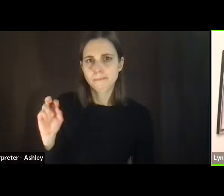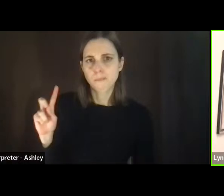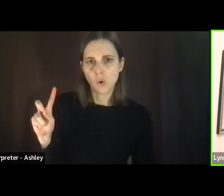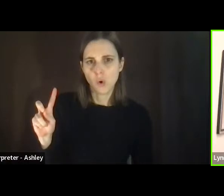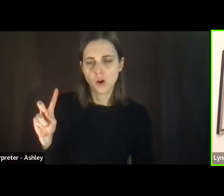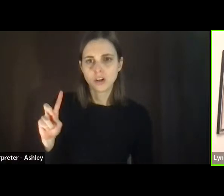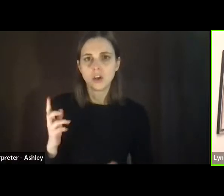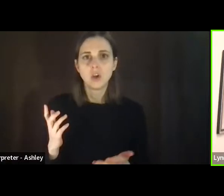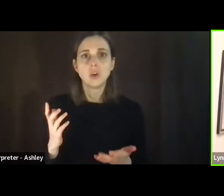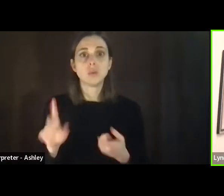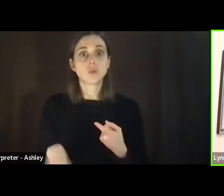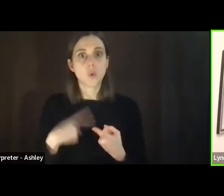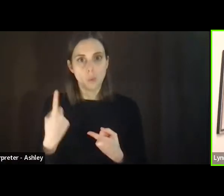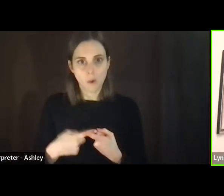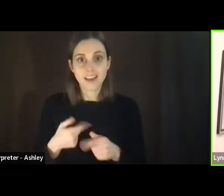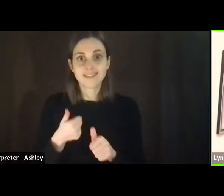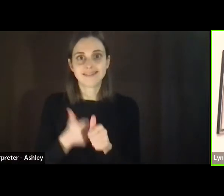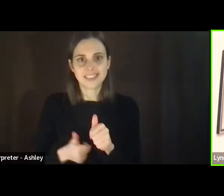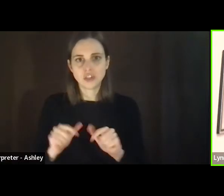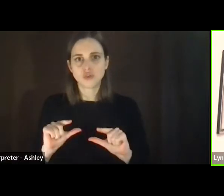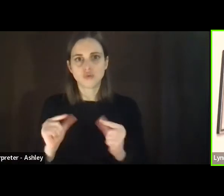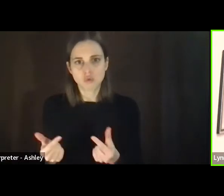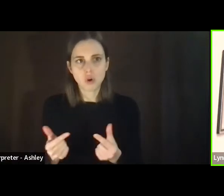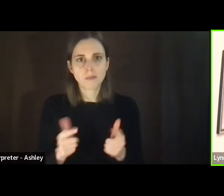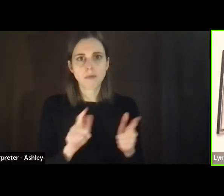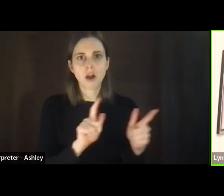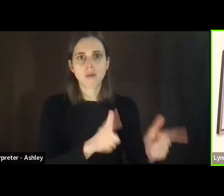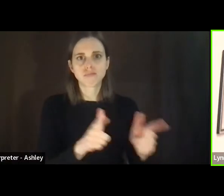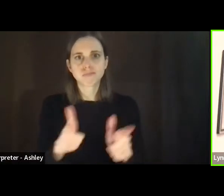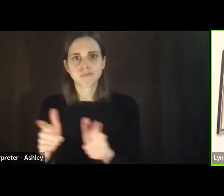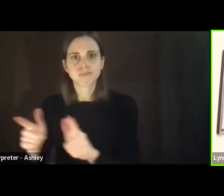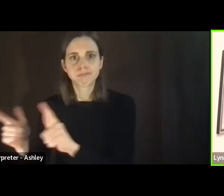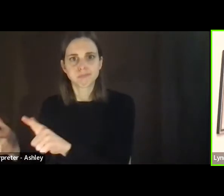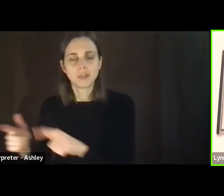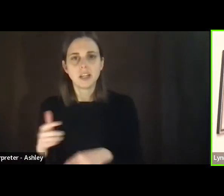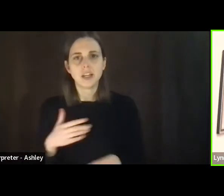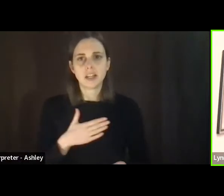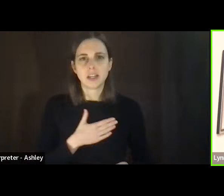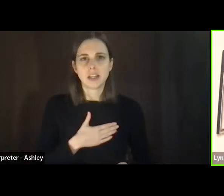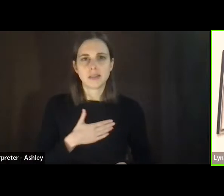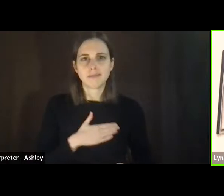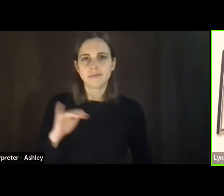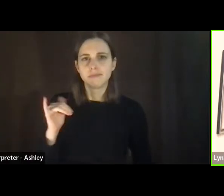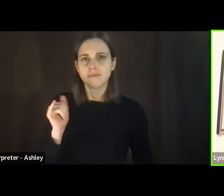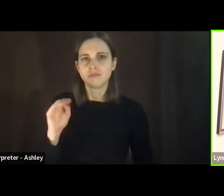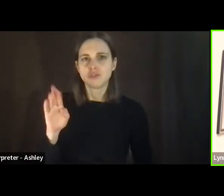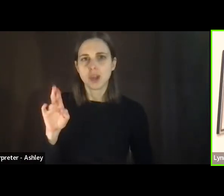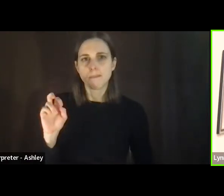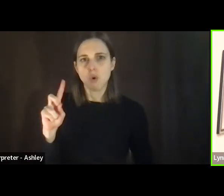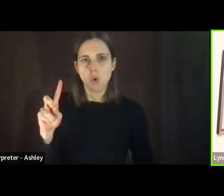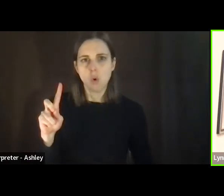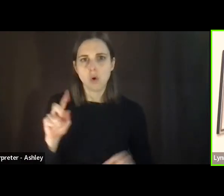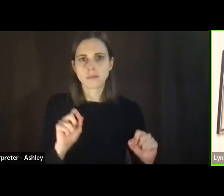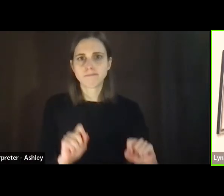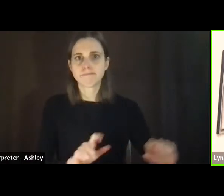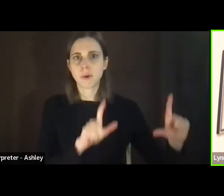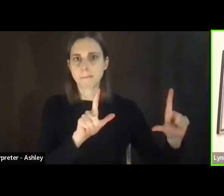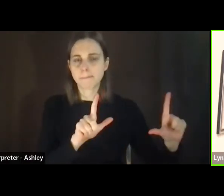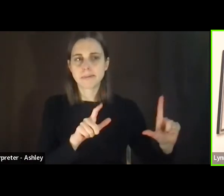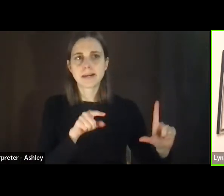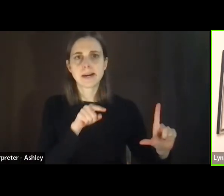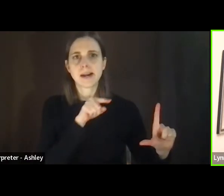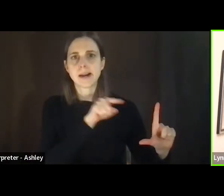speaks, maybe the person can put up the Jamboard for notes. So I don't know who was in